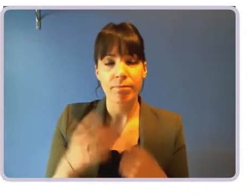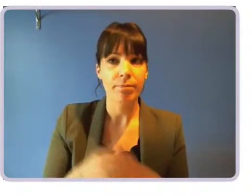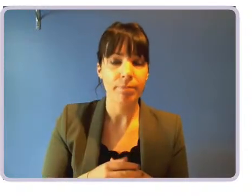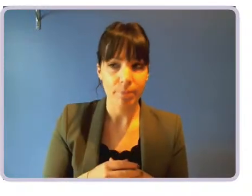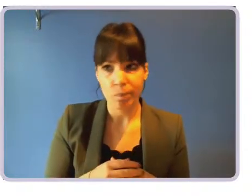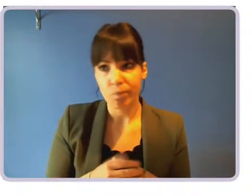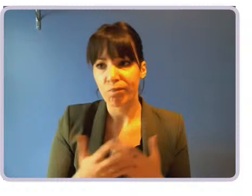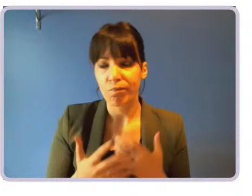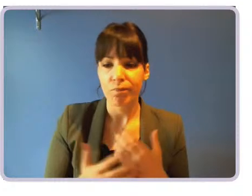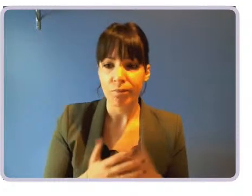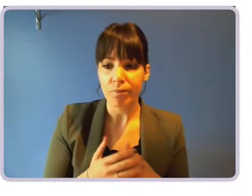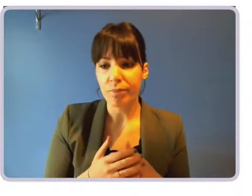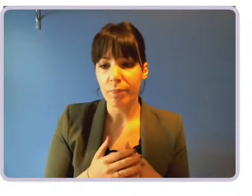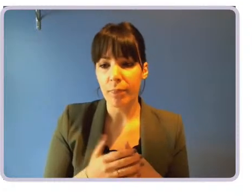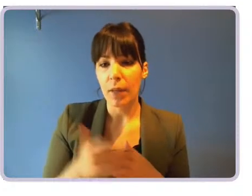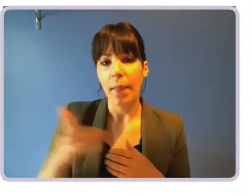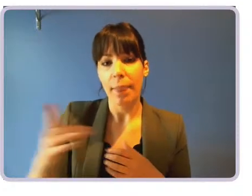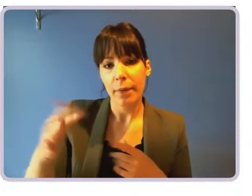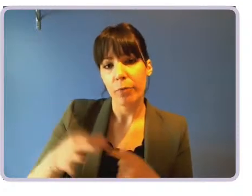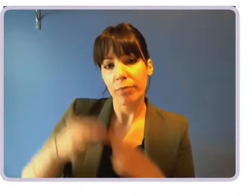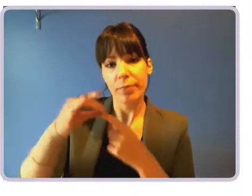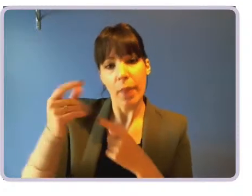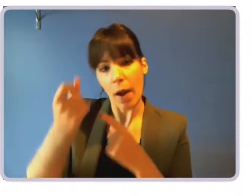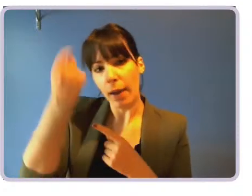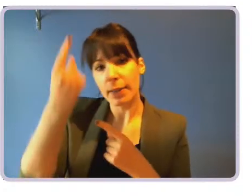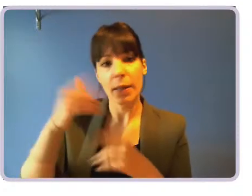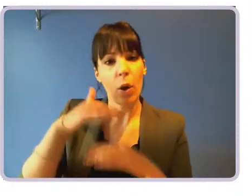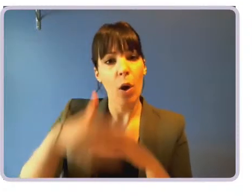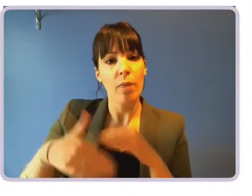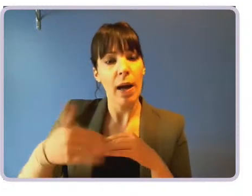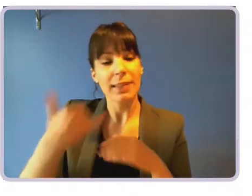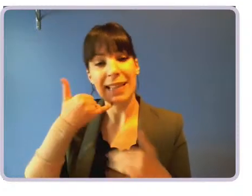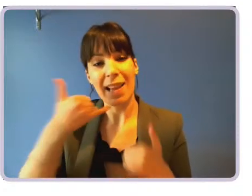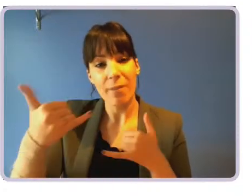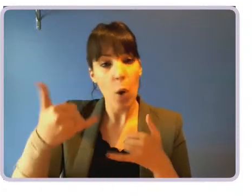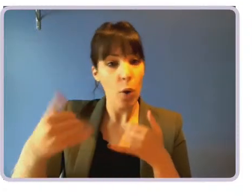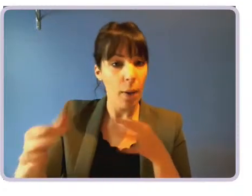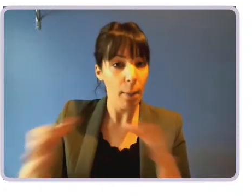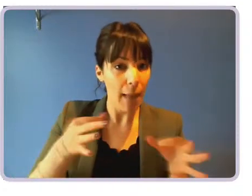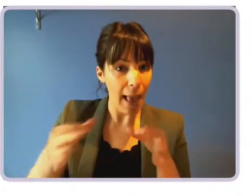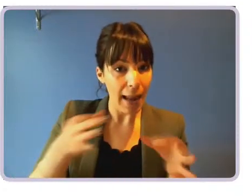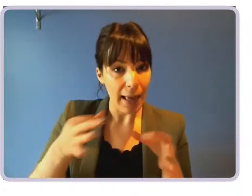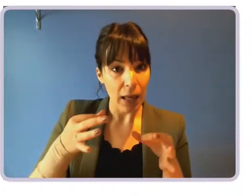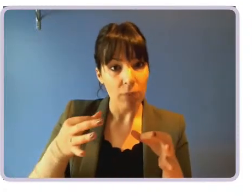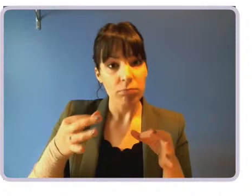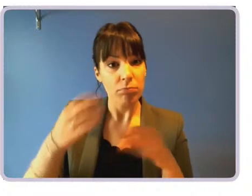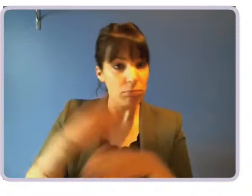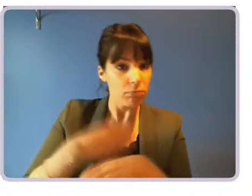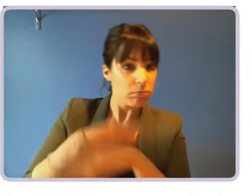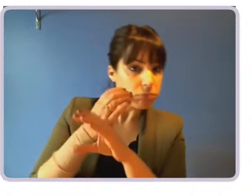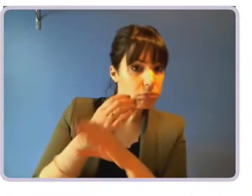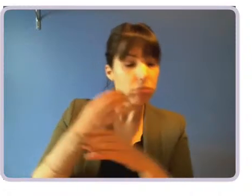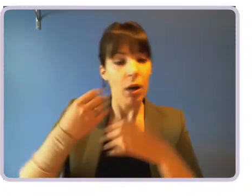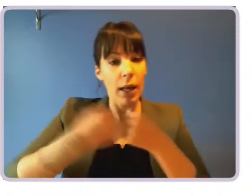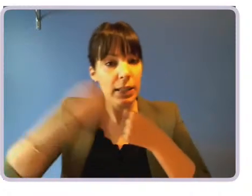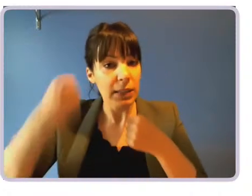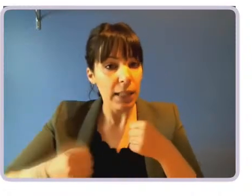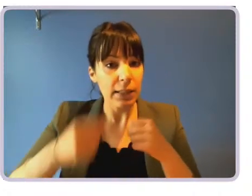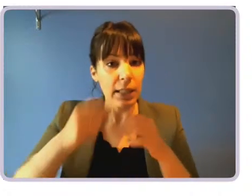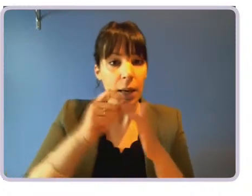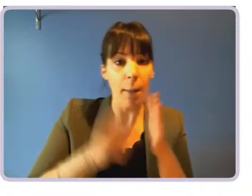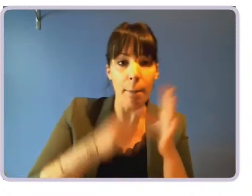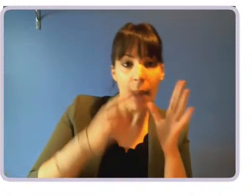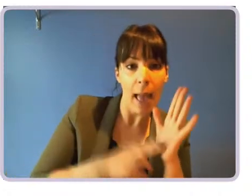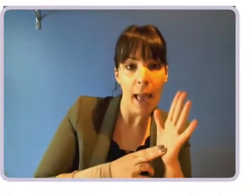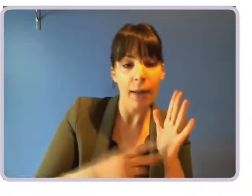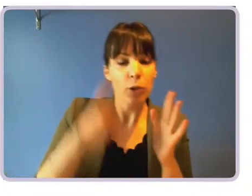potential for telephone planning, extensions to plans, trying to come together with an action plan to ensure